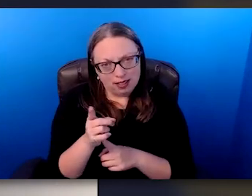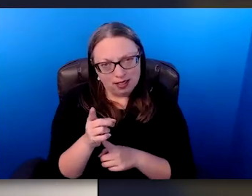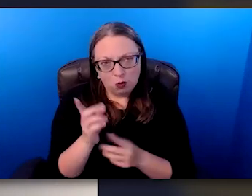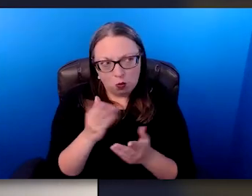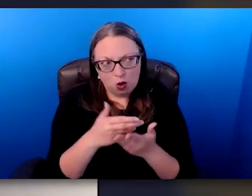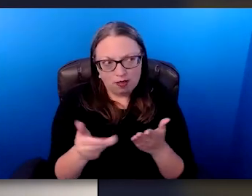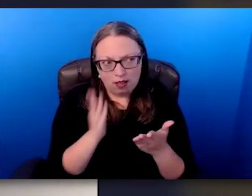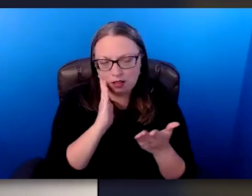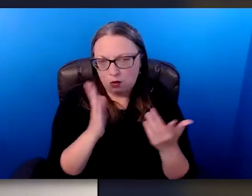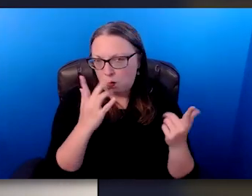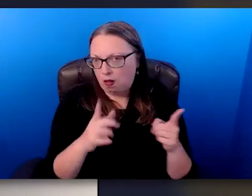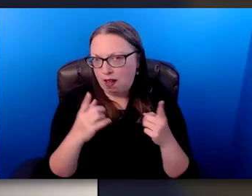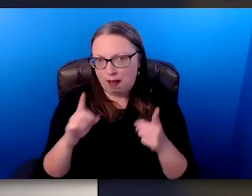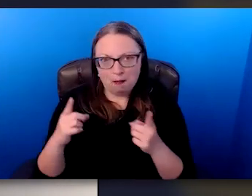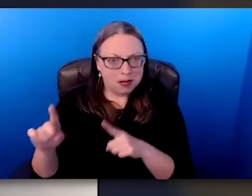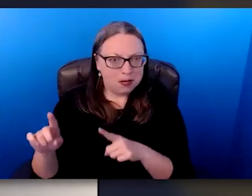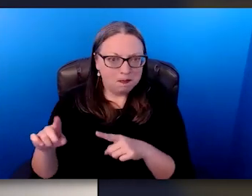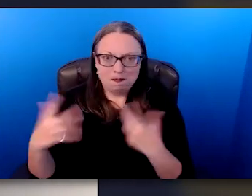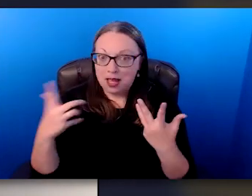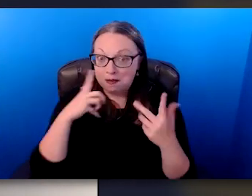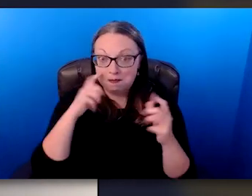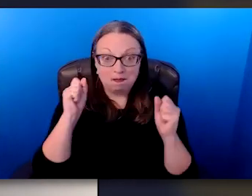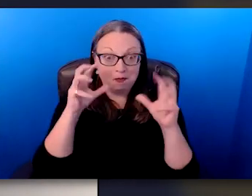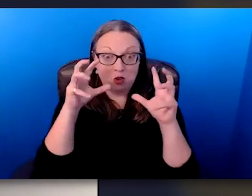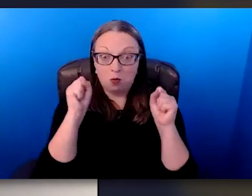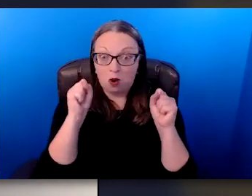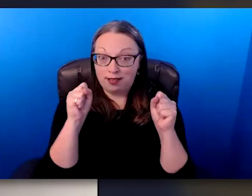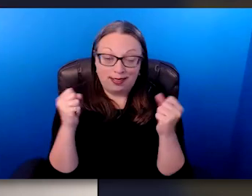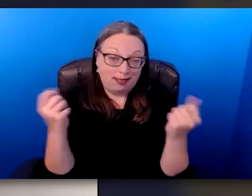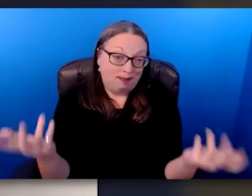happen that are surprising for everybody.